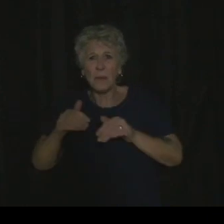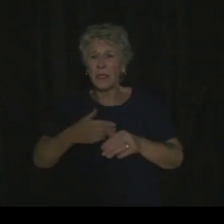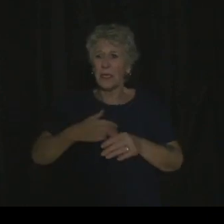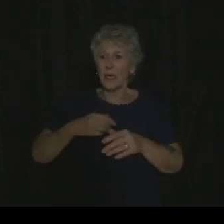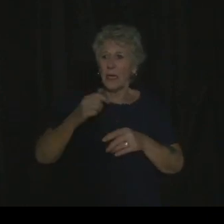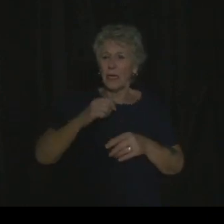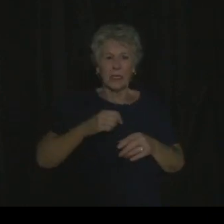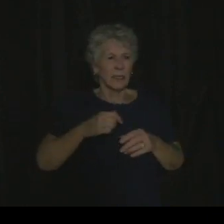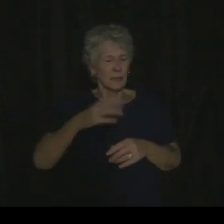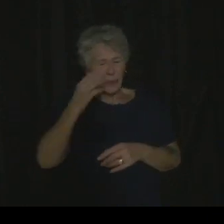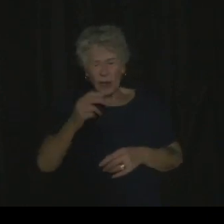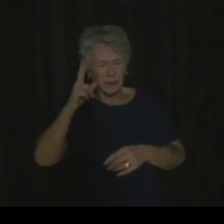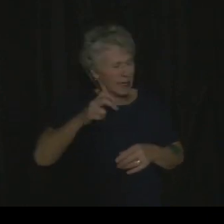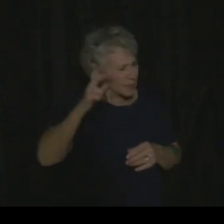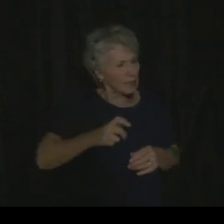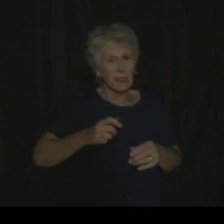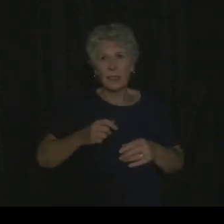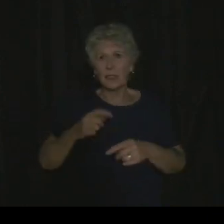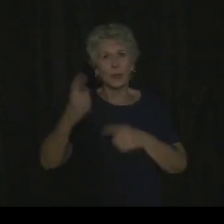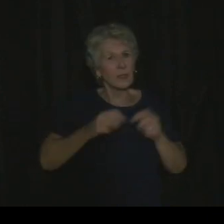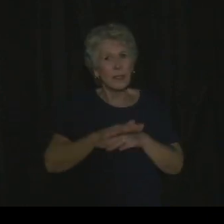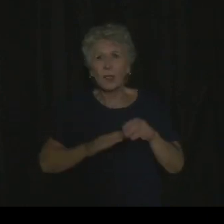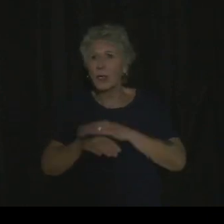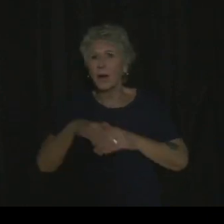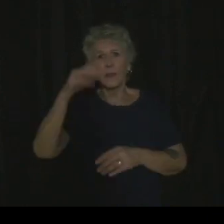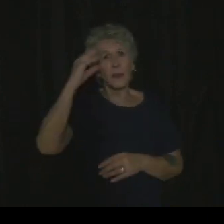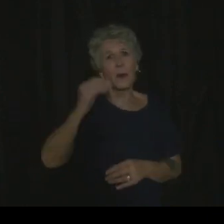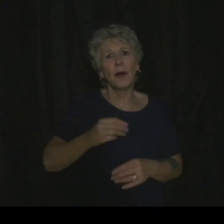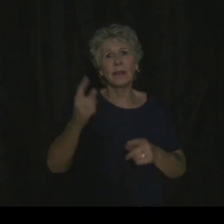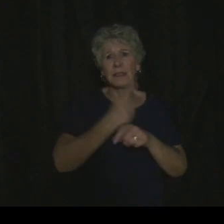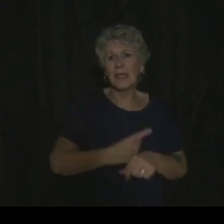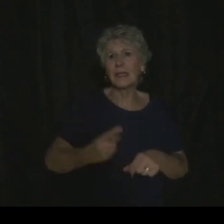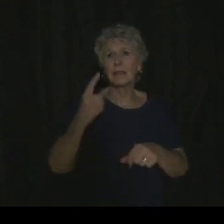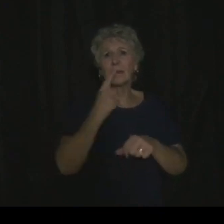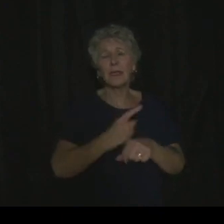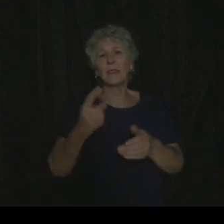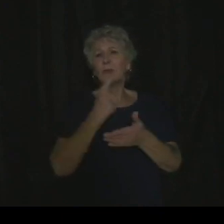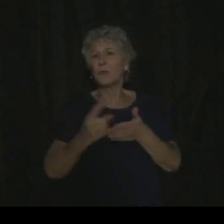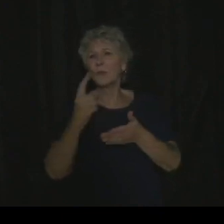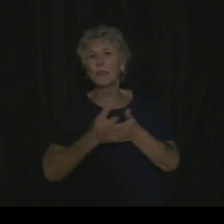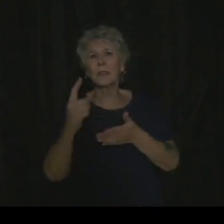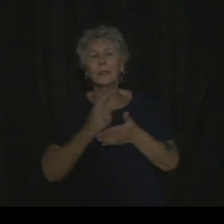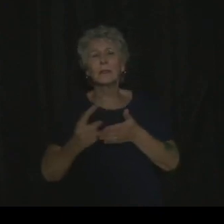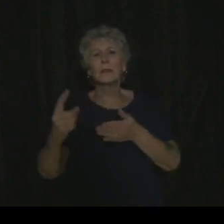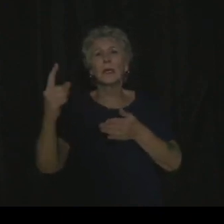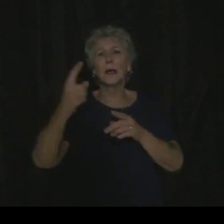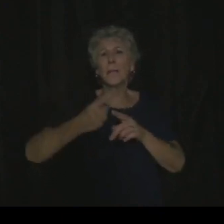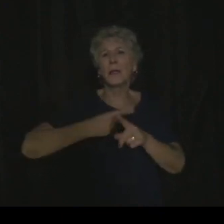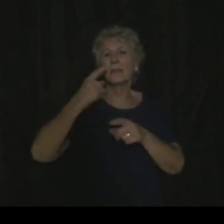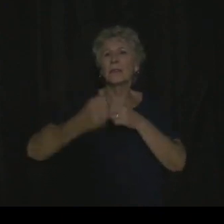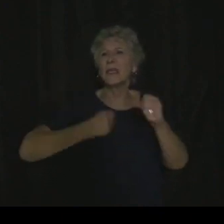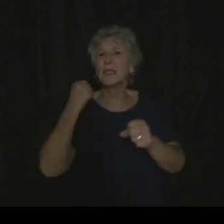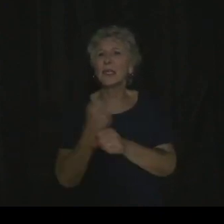he wouldn't listen, and he couldn't be consoled. And for days and weeks and even